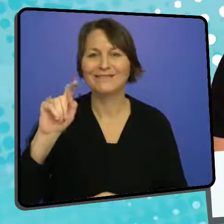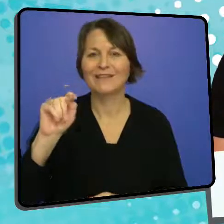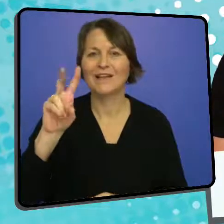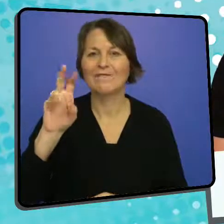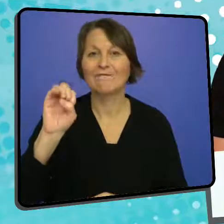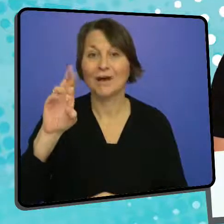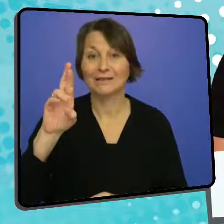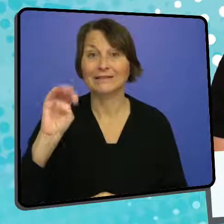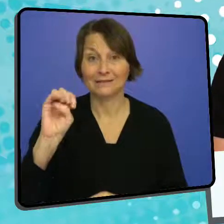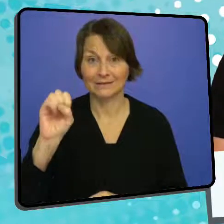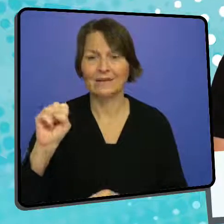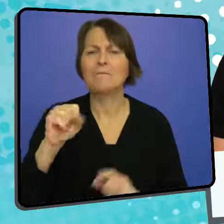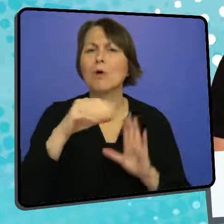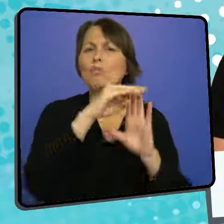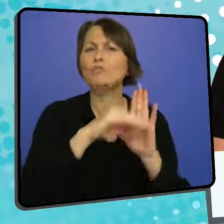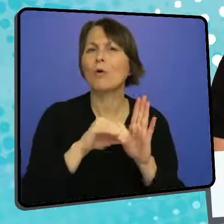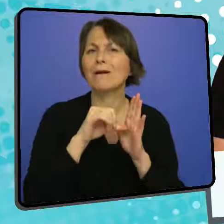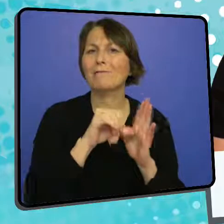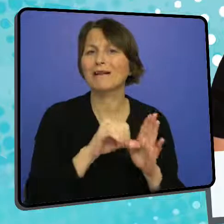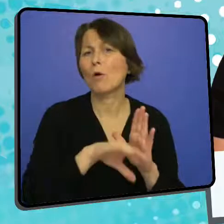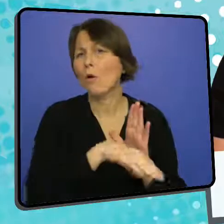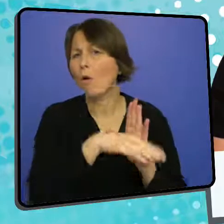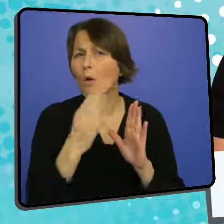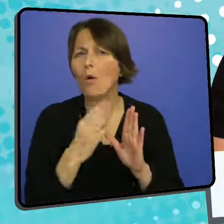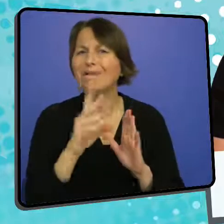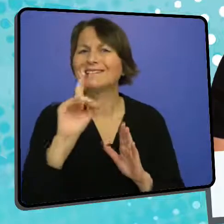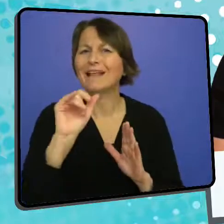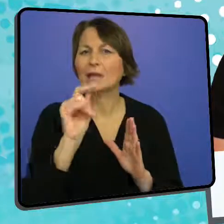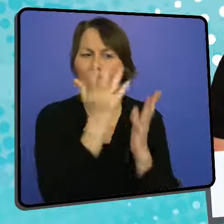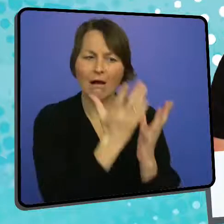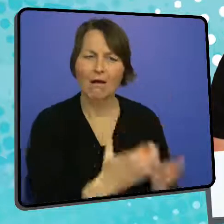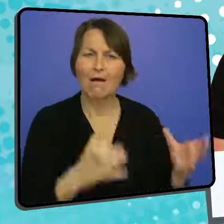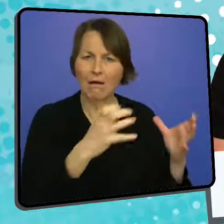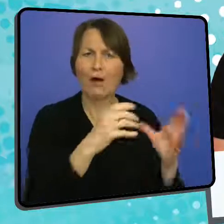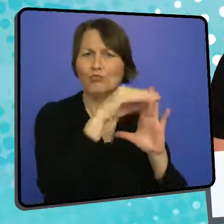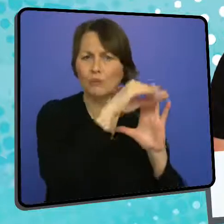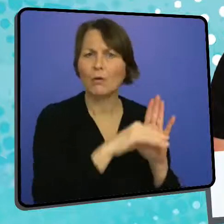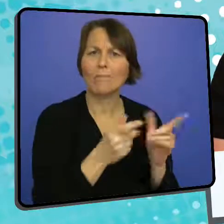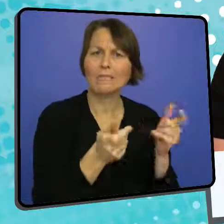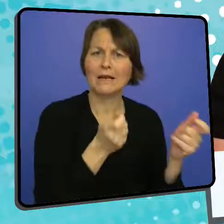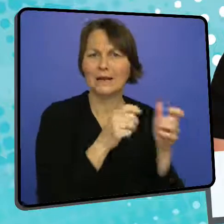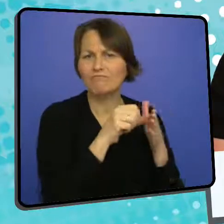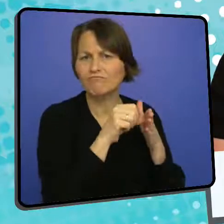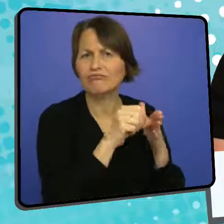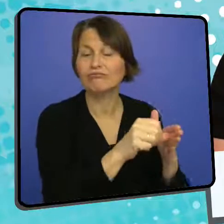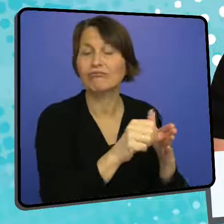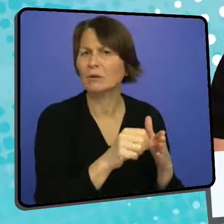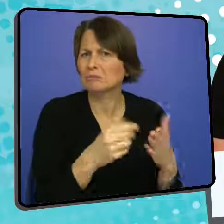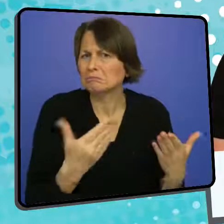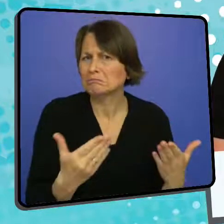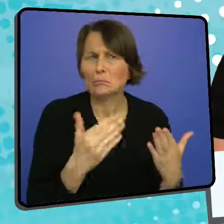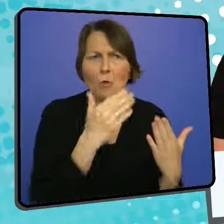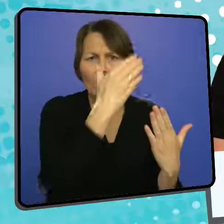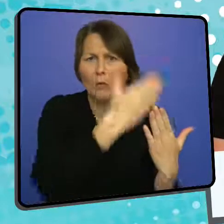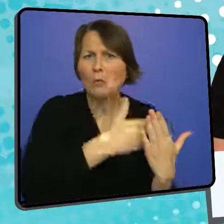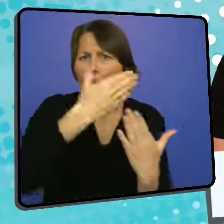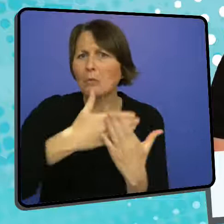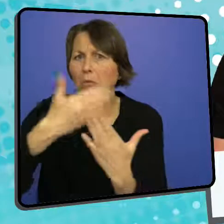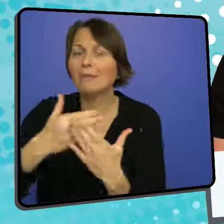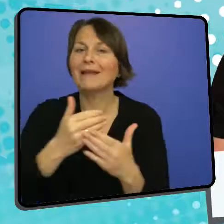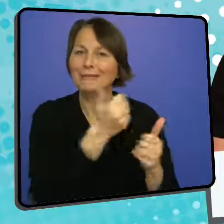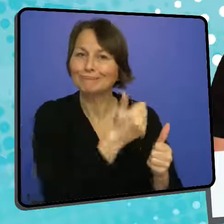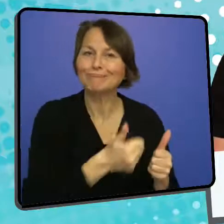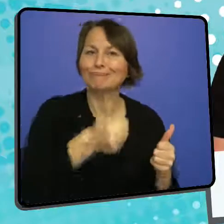manage all the data programs here, which, to put it in a nutshell, is an apprenticeship provider, but a